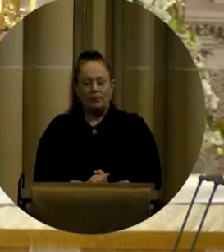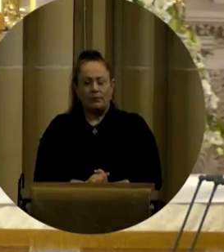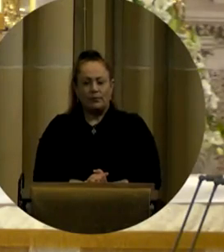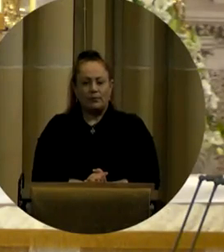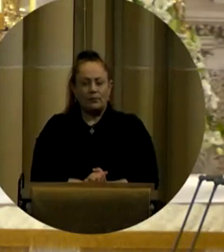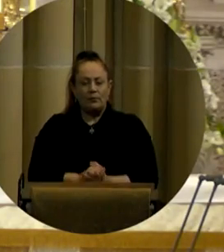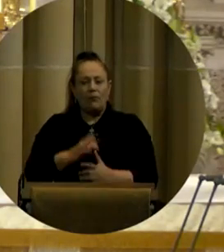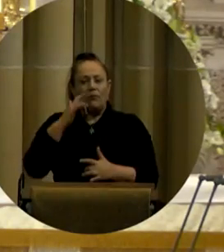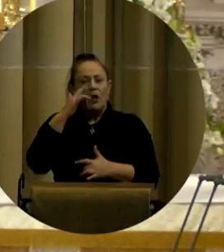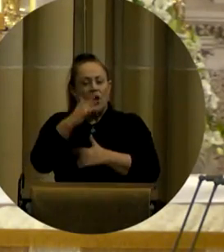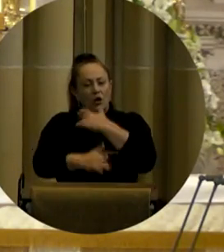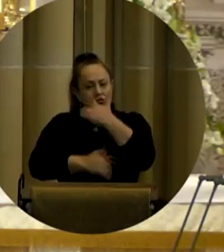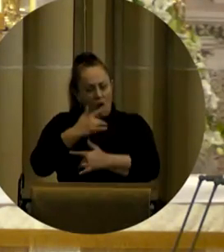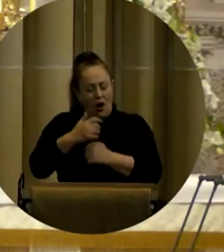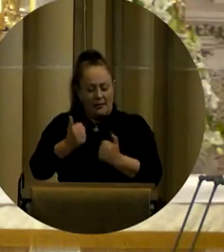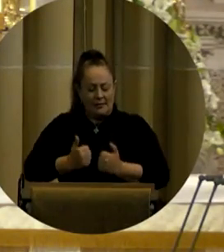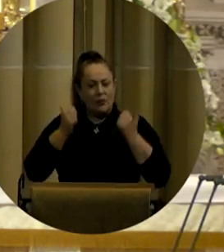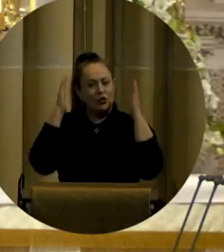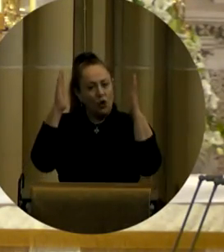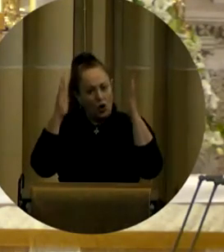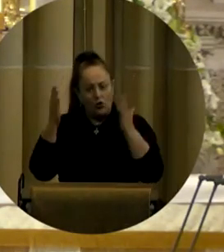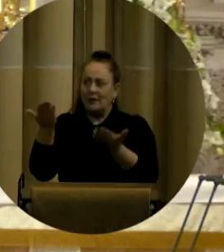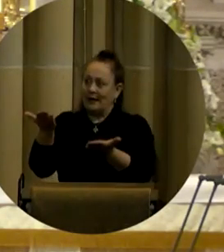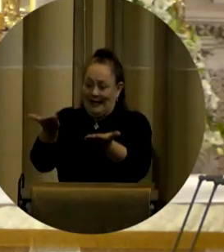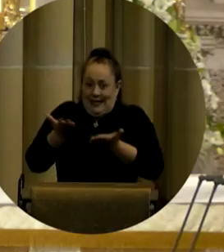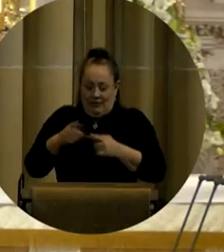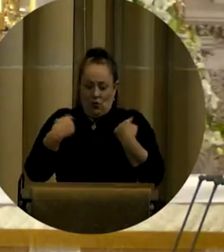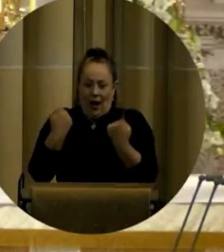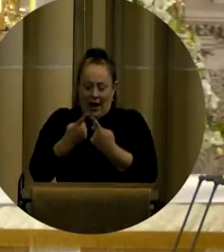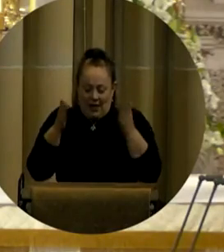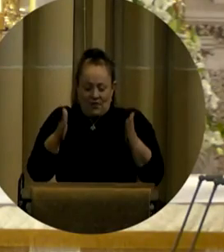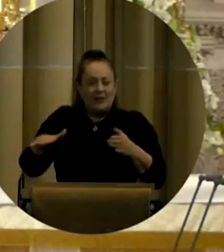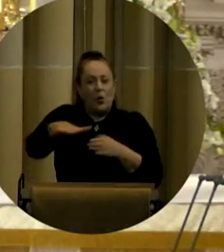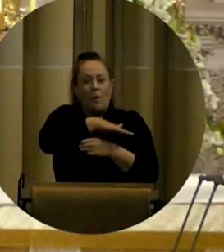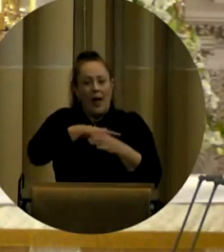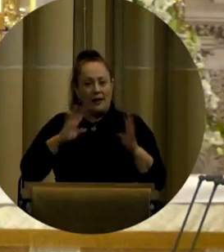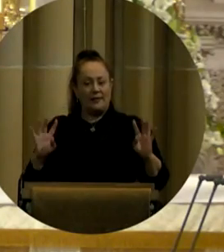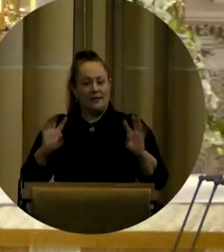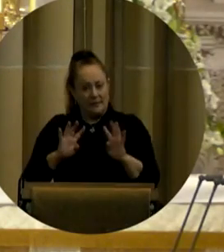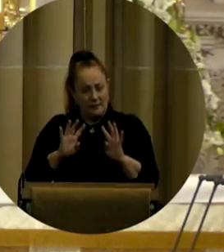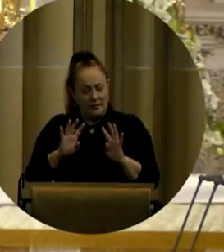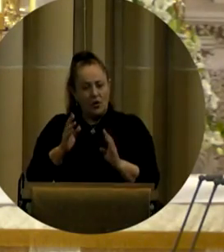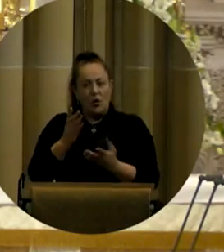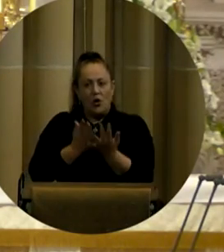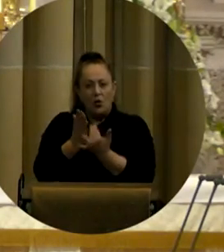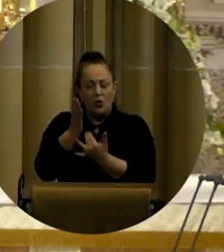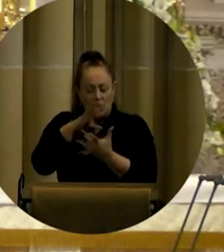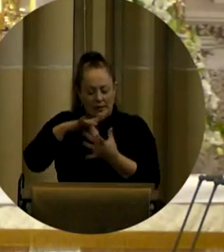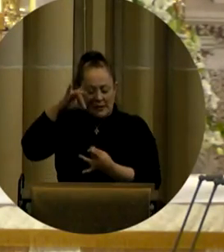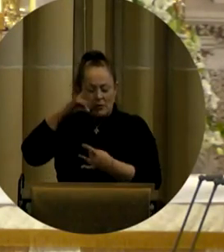Christ gives us his church to provide for physical, intellectual, moral, and spiritual